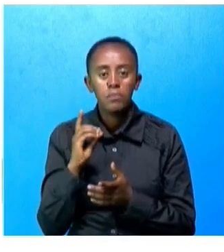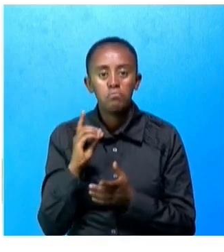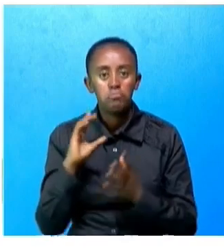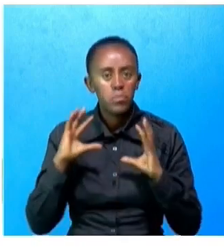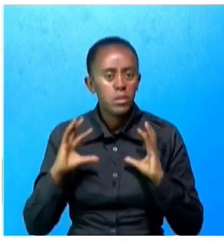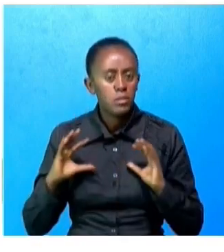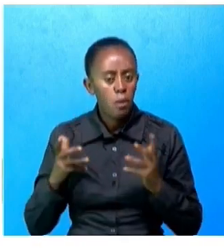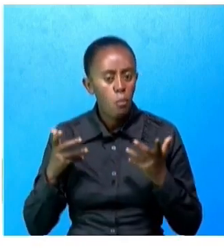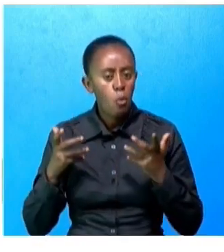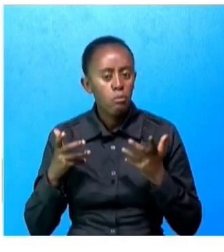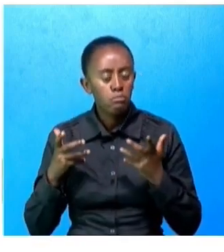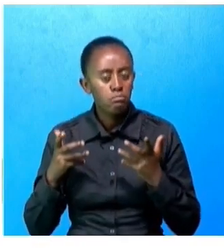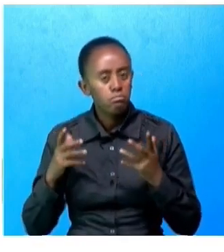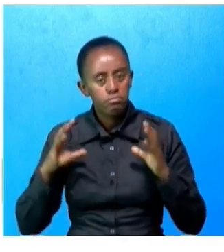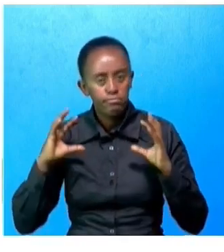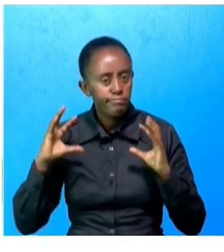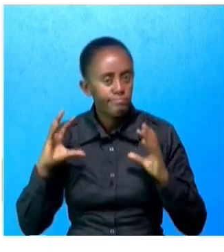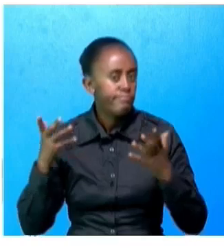disappoint.